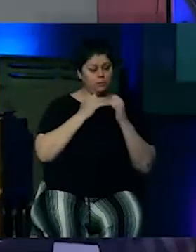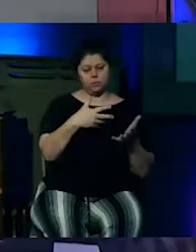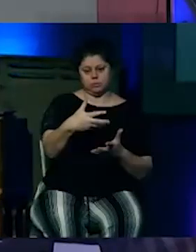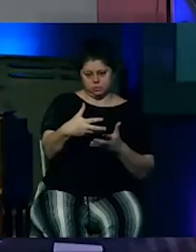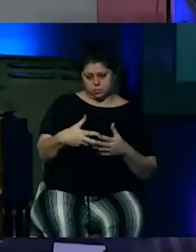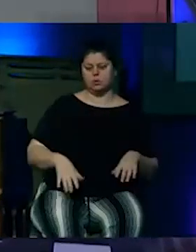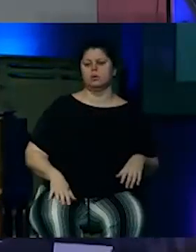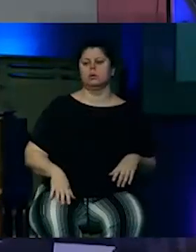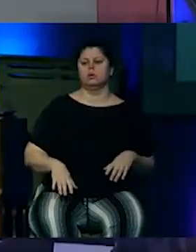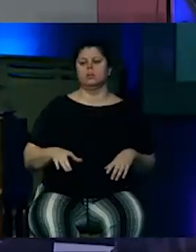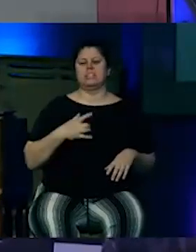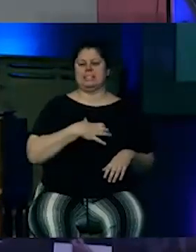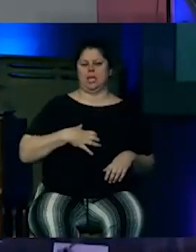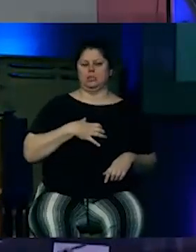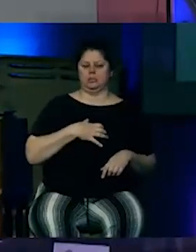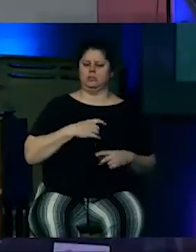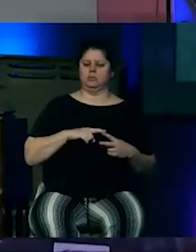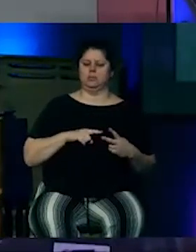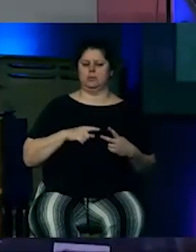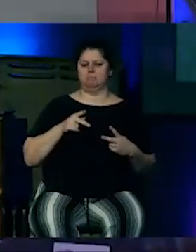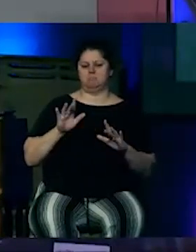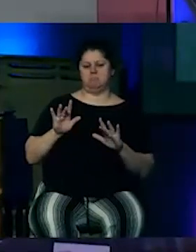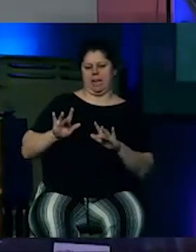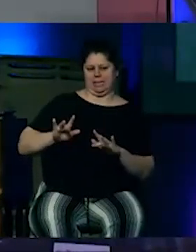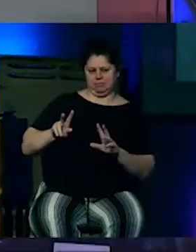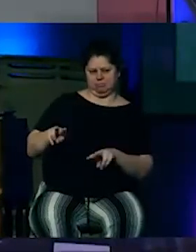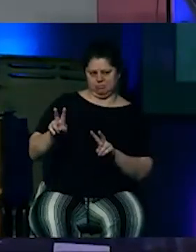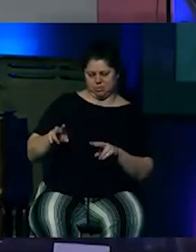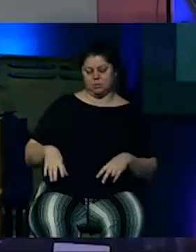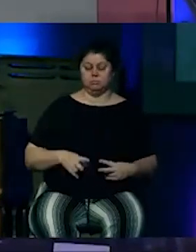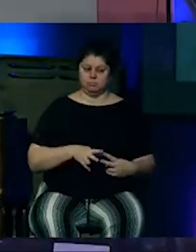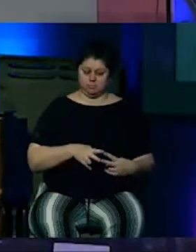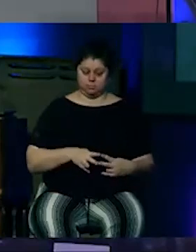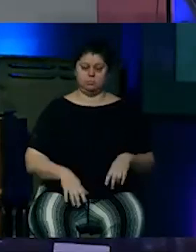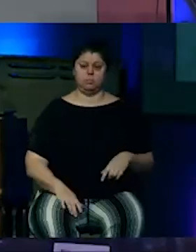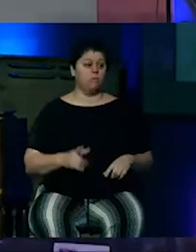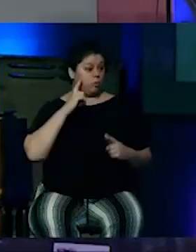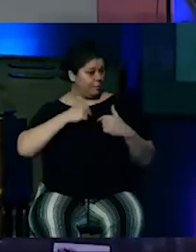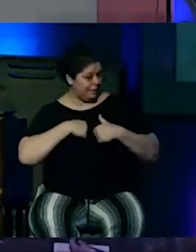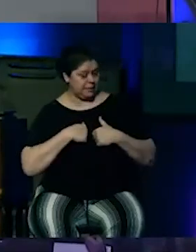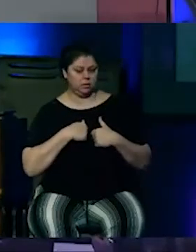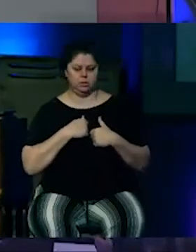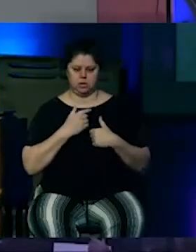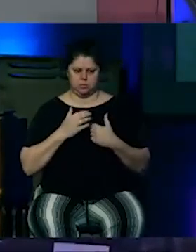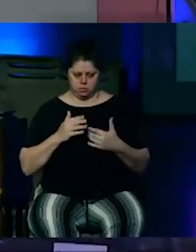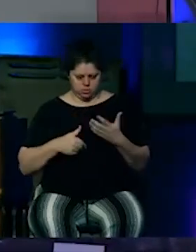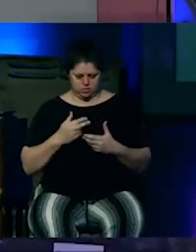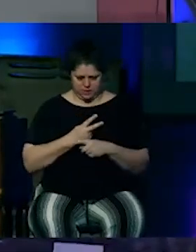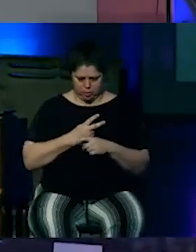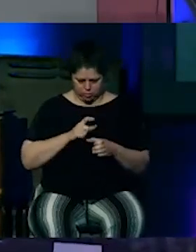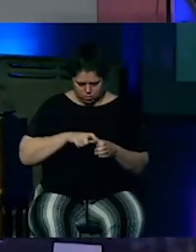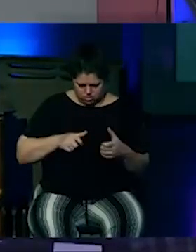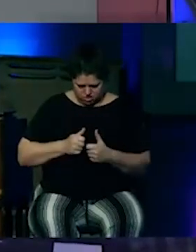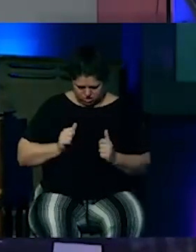is disgust and pity. And I think for me, as I was navigating coming out at first, that was the thing I